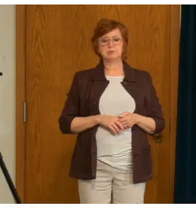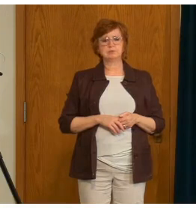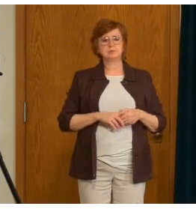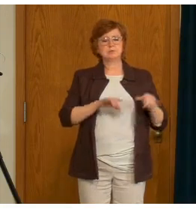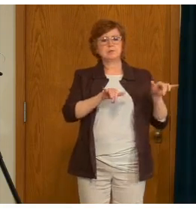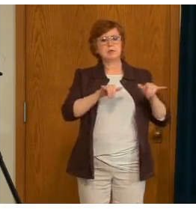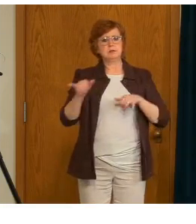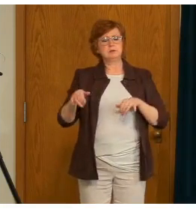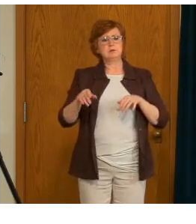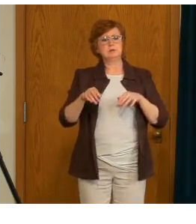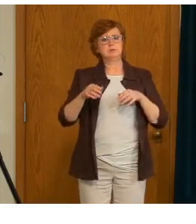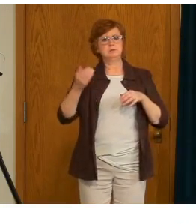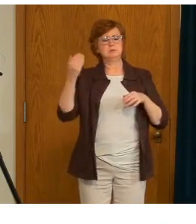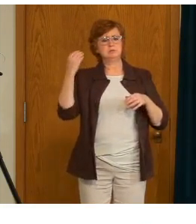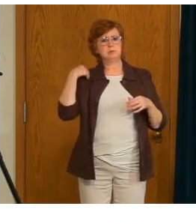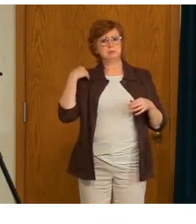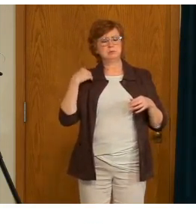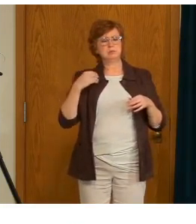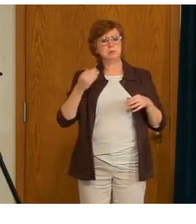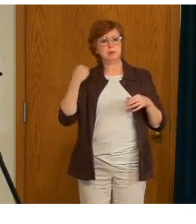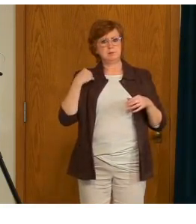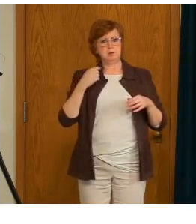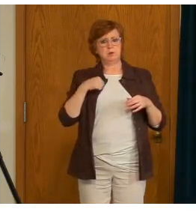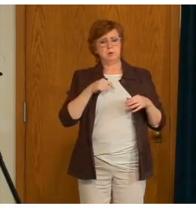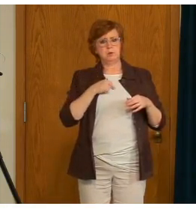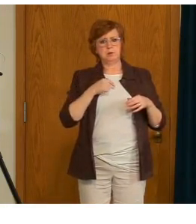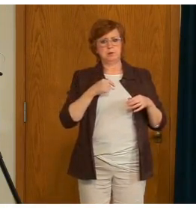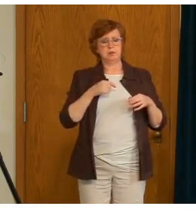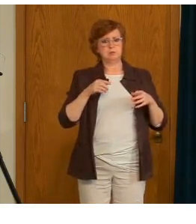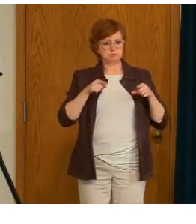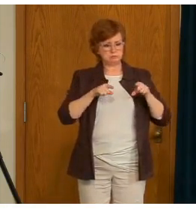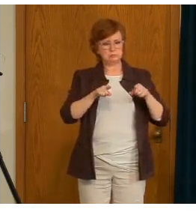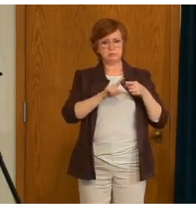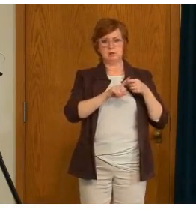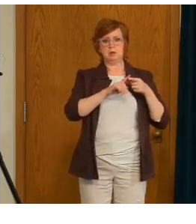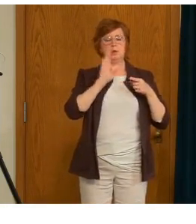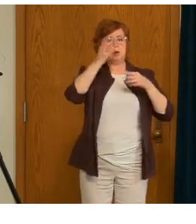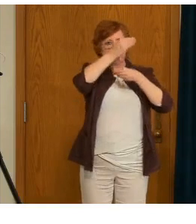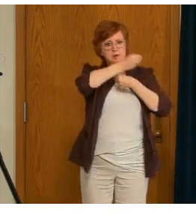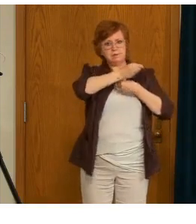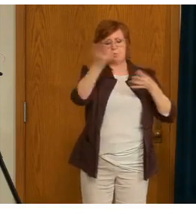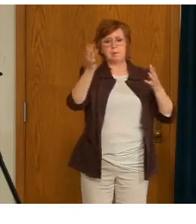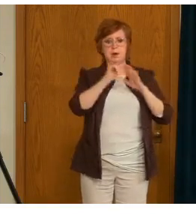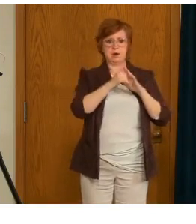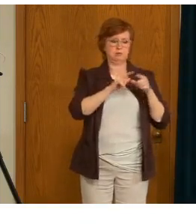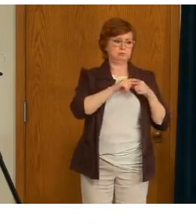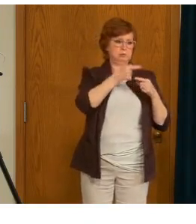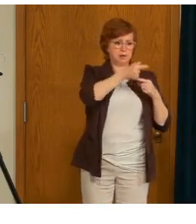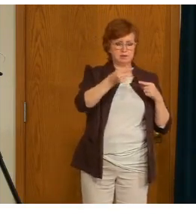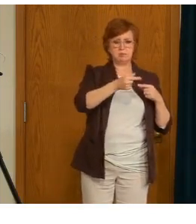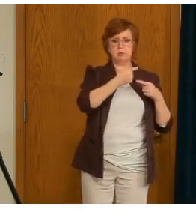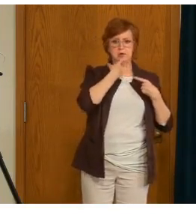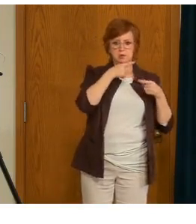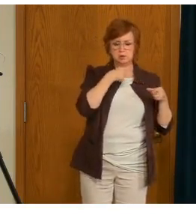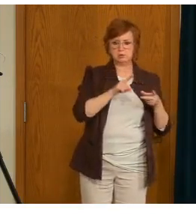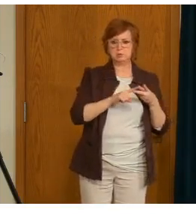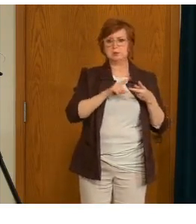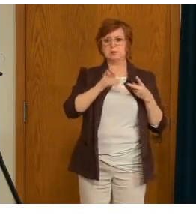following a similar path and sharing that information in government and SHA news releases, as well as public service